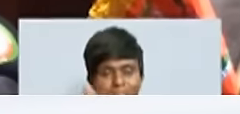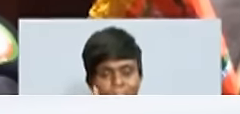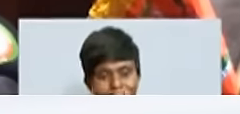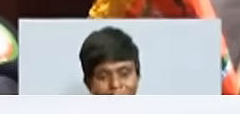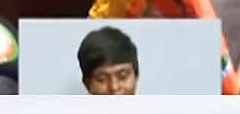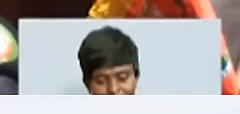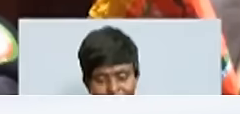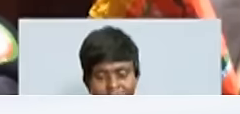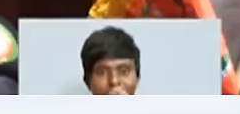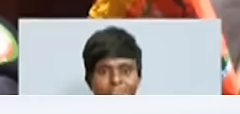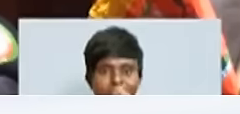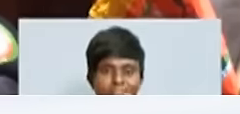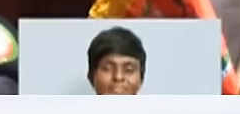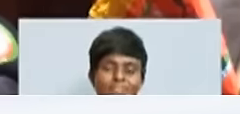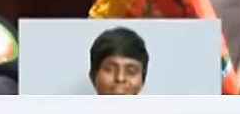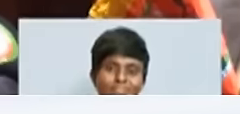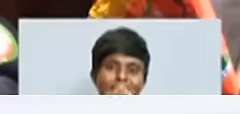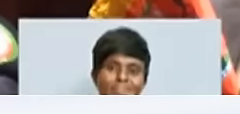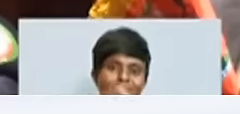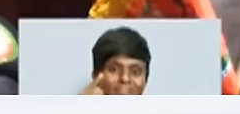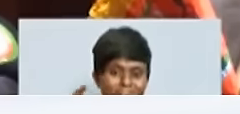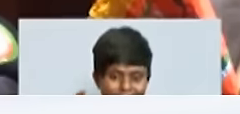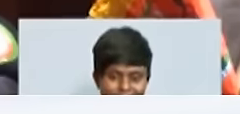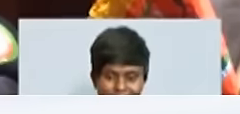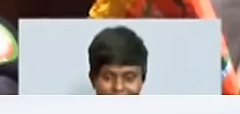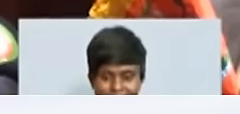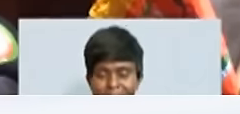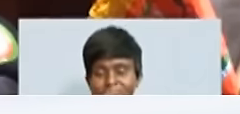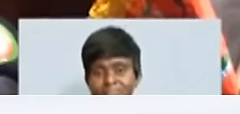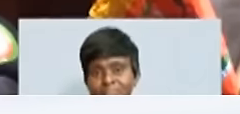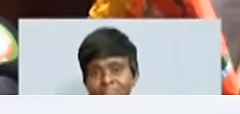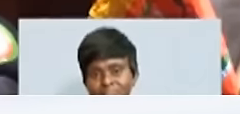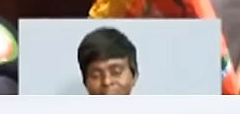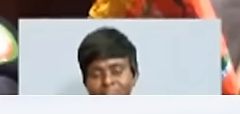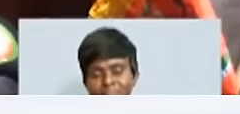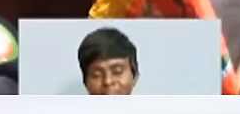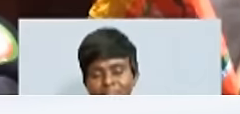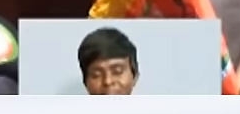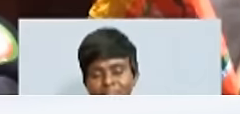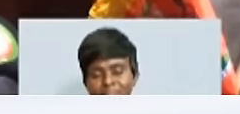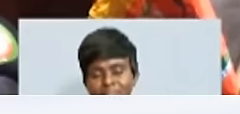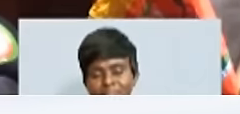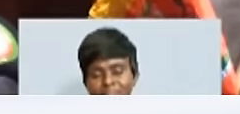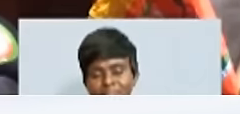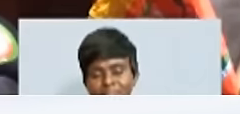doing good, to do good for this great nation.